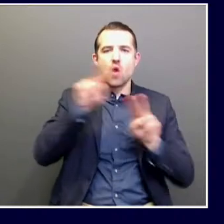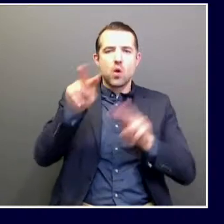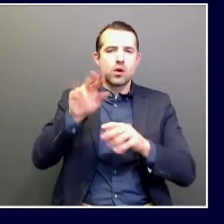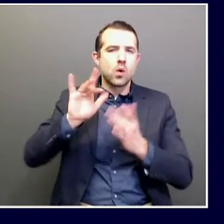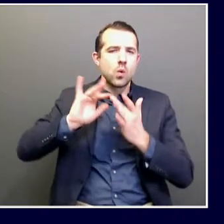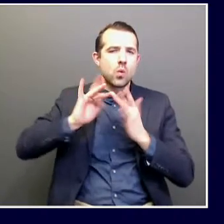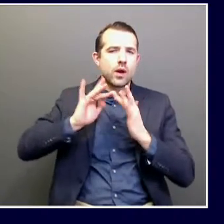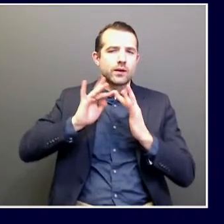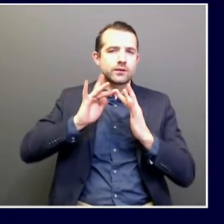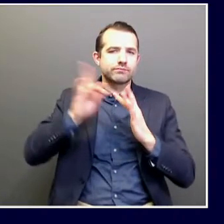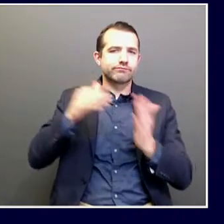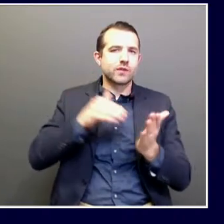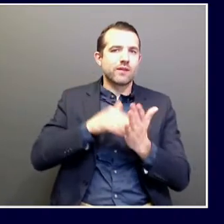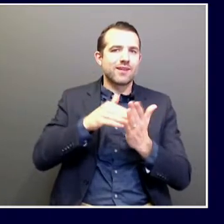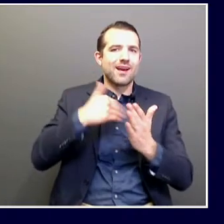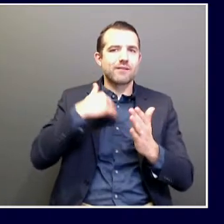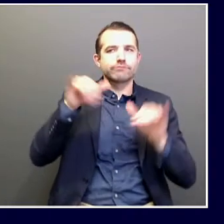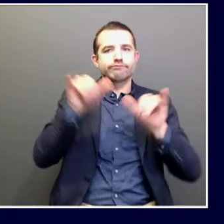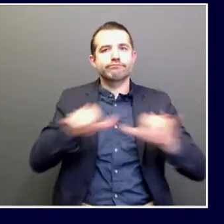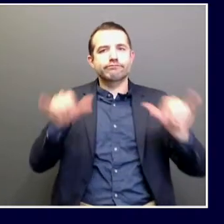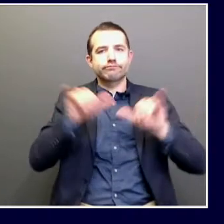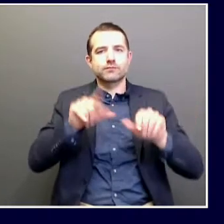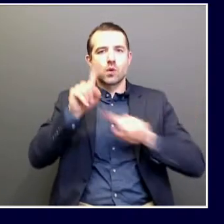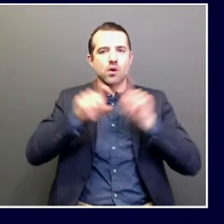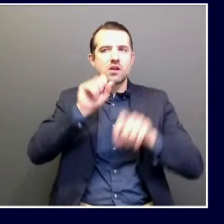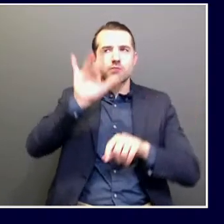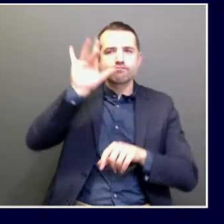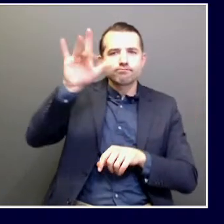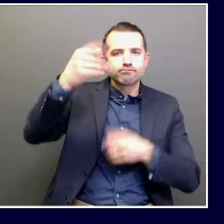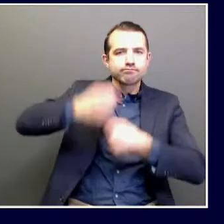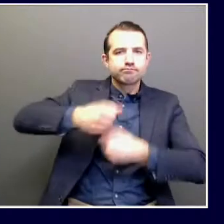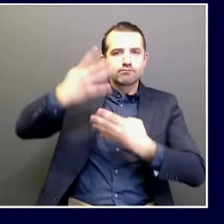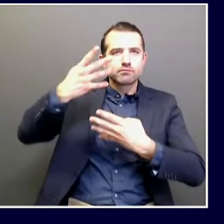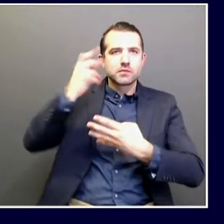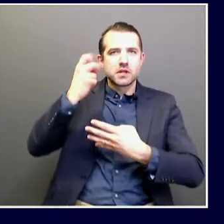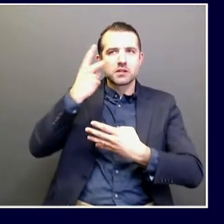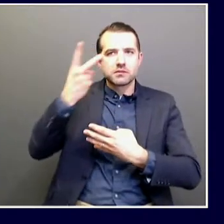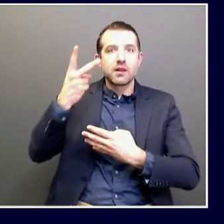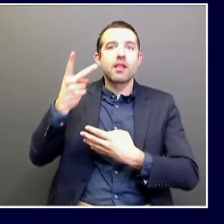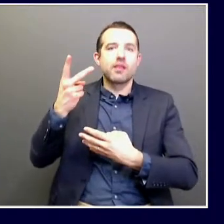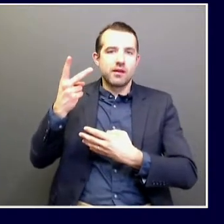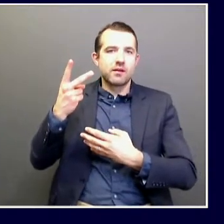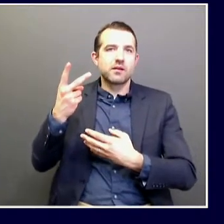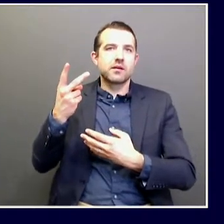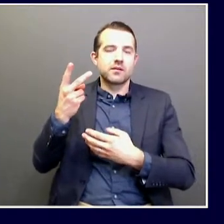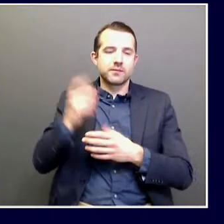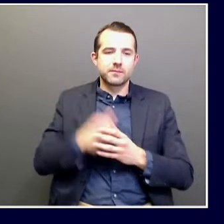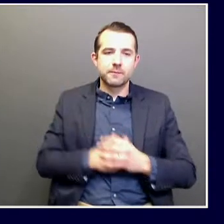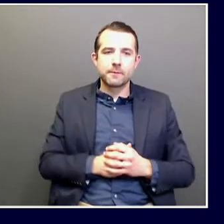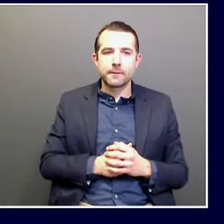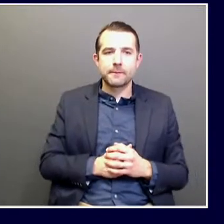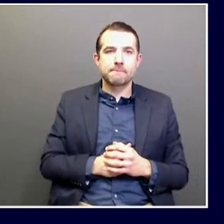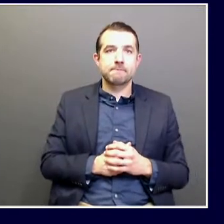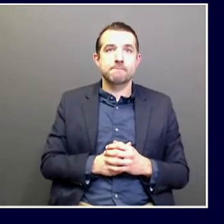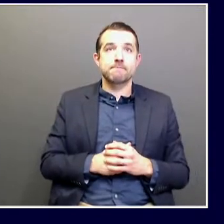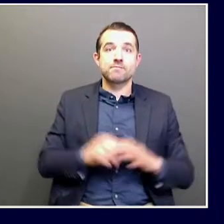so if you want the exact verbiage, Megan, you can find it on our website. Great, thank you. And my one